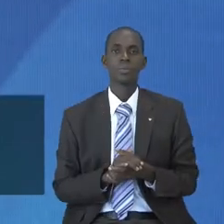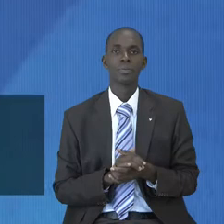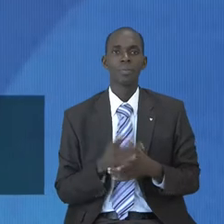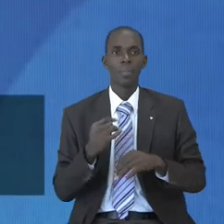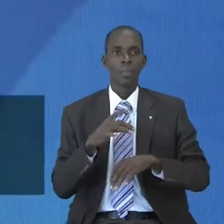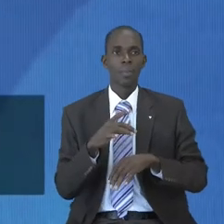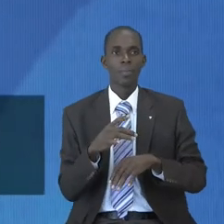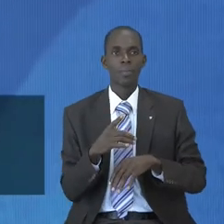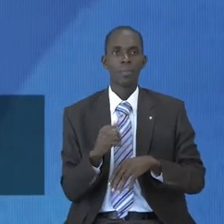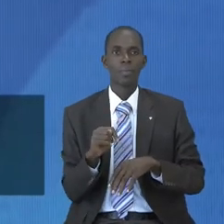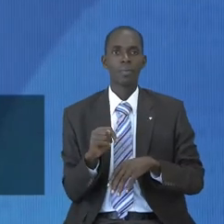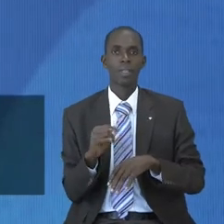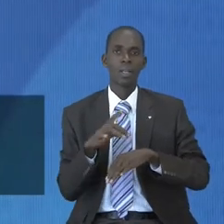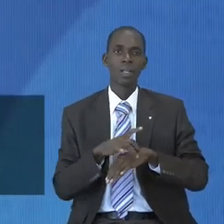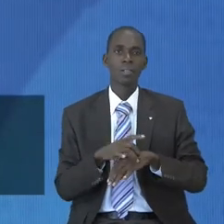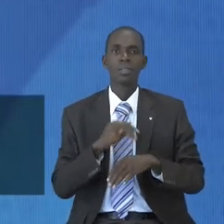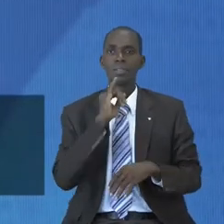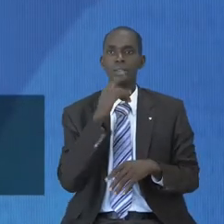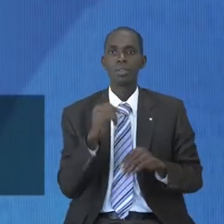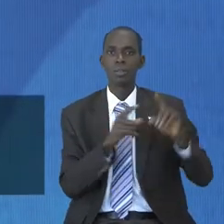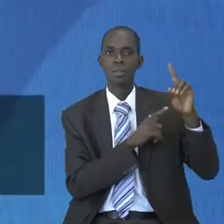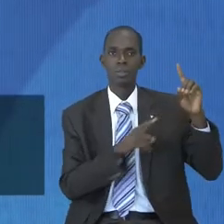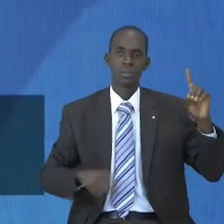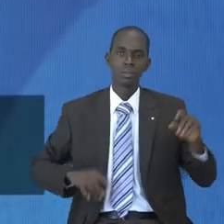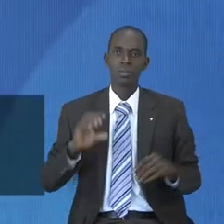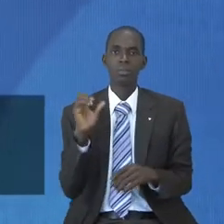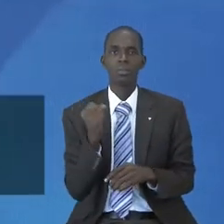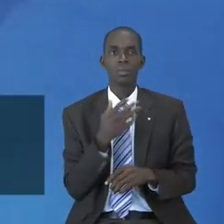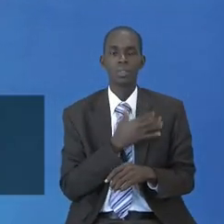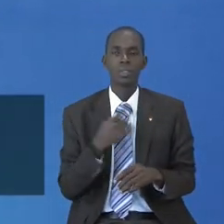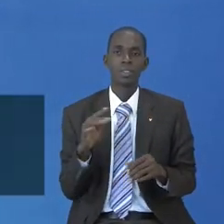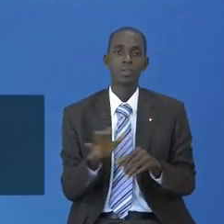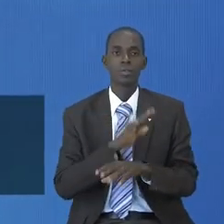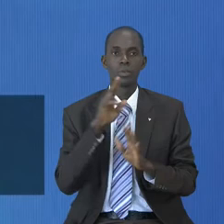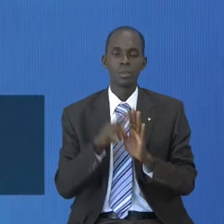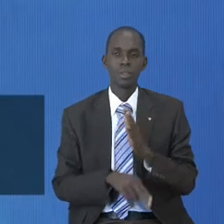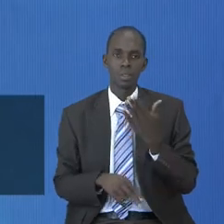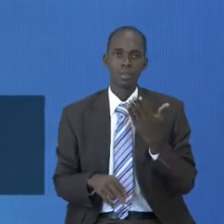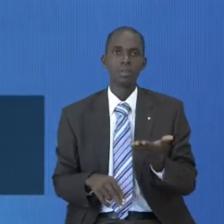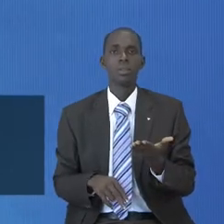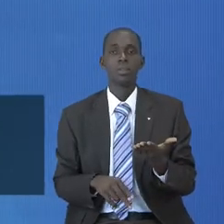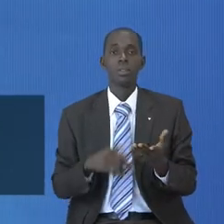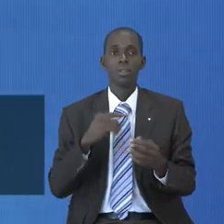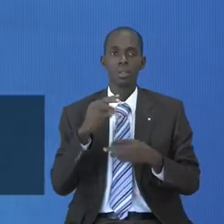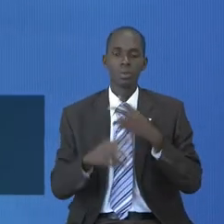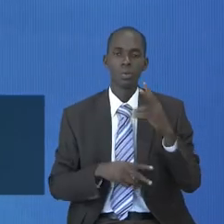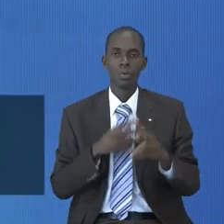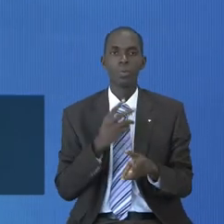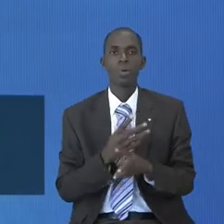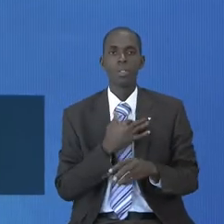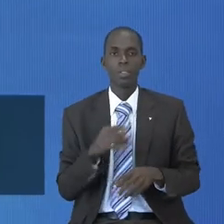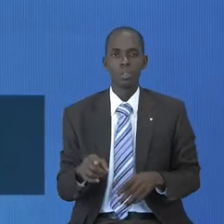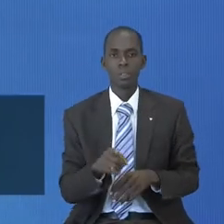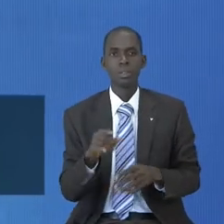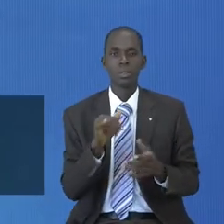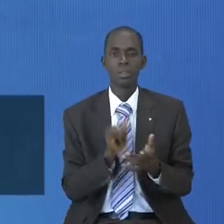The Lord, the earth is the Lord's, and the fullness thereof, the world, and they